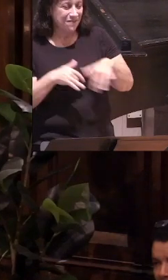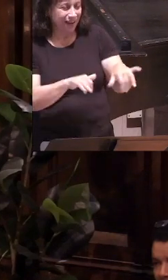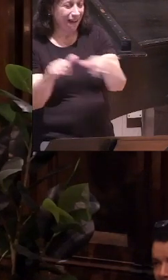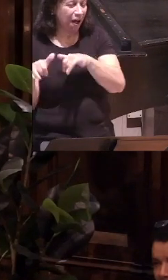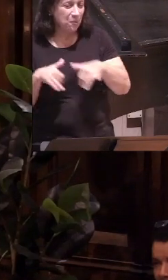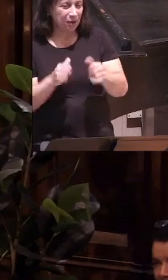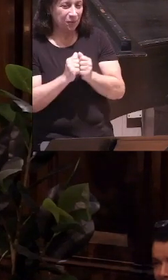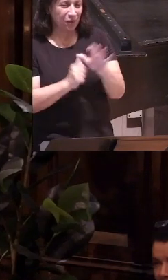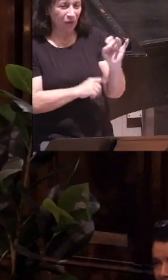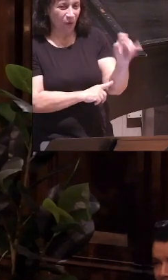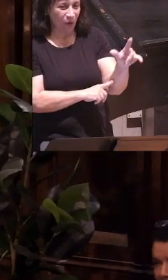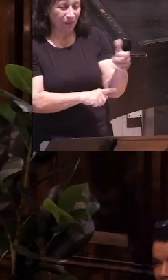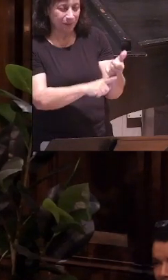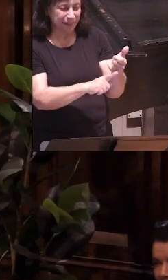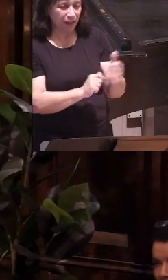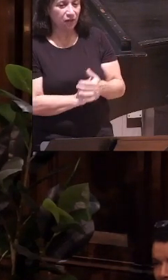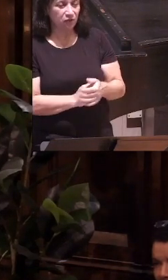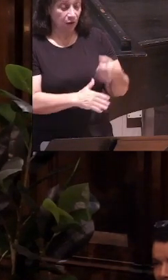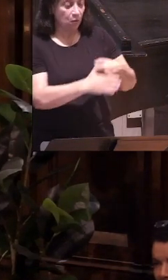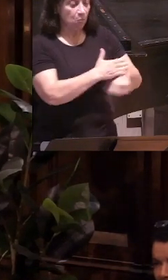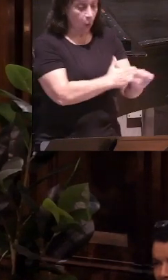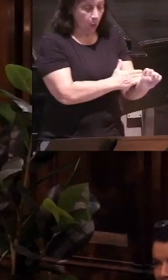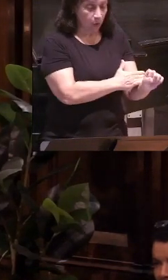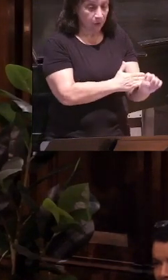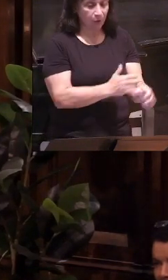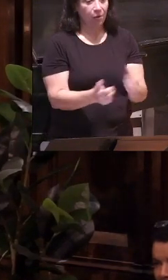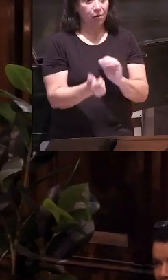Exum, being born,